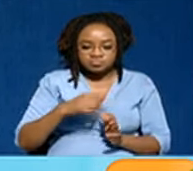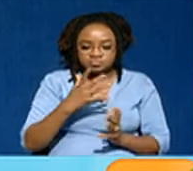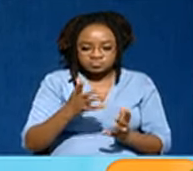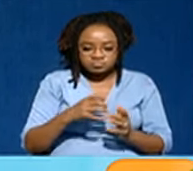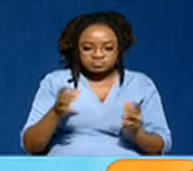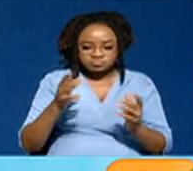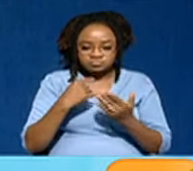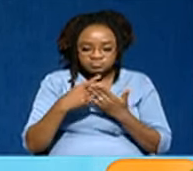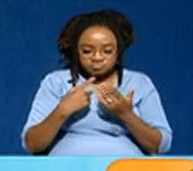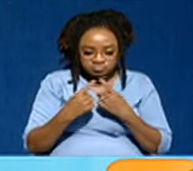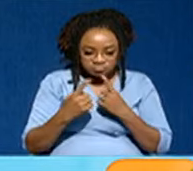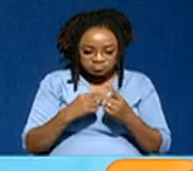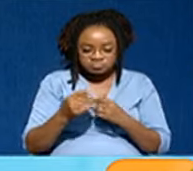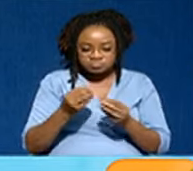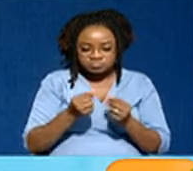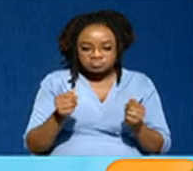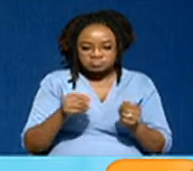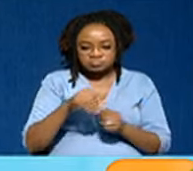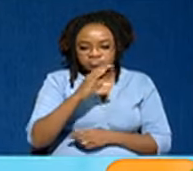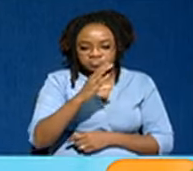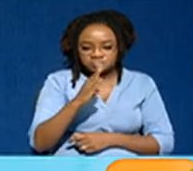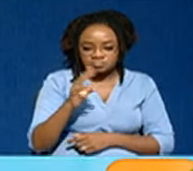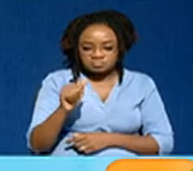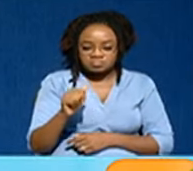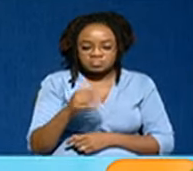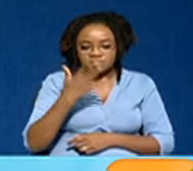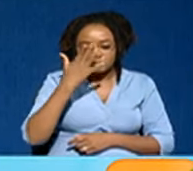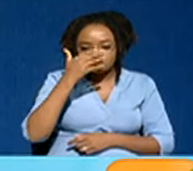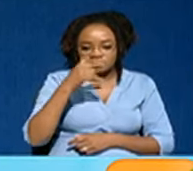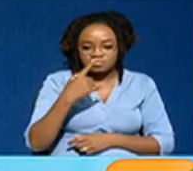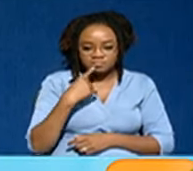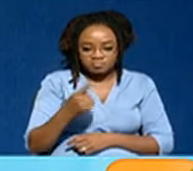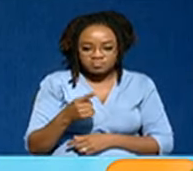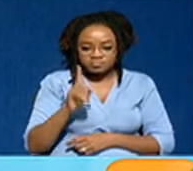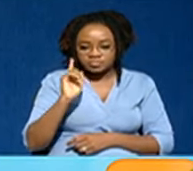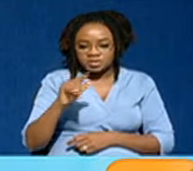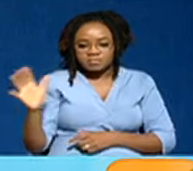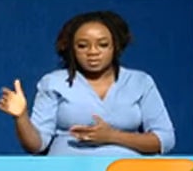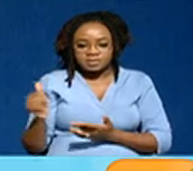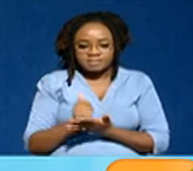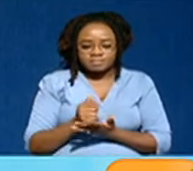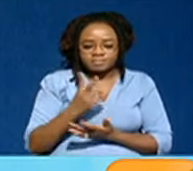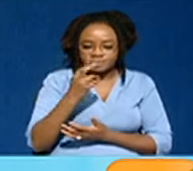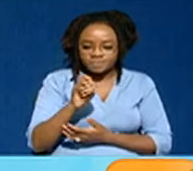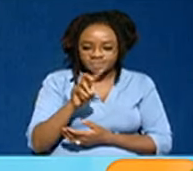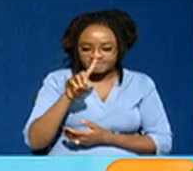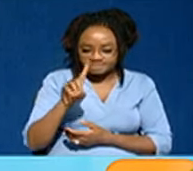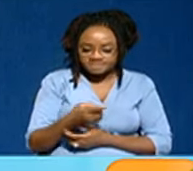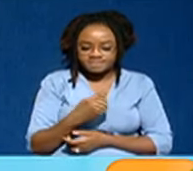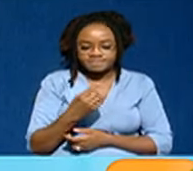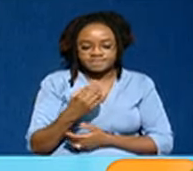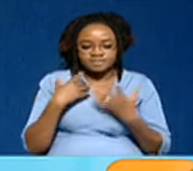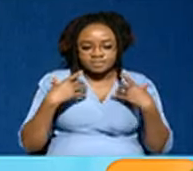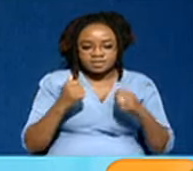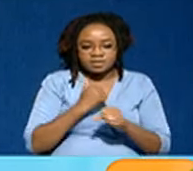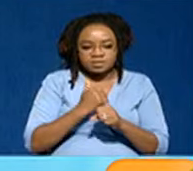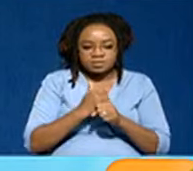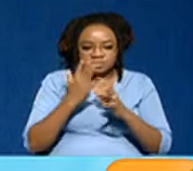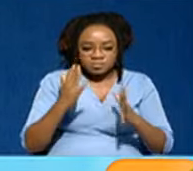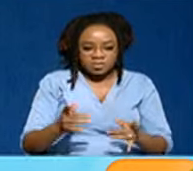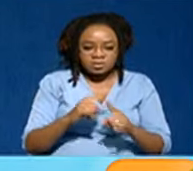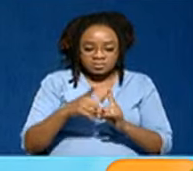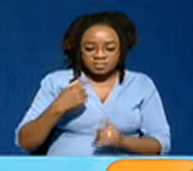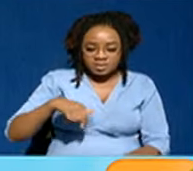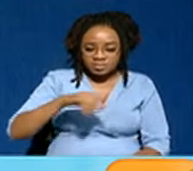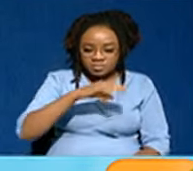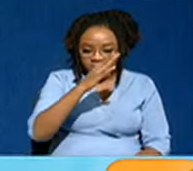the CBAs within 100 days. Mm. They were to employ 20,000 healthcare workers. Yeah. As clinic officers,